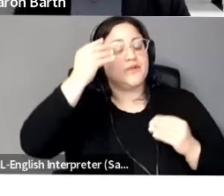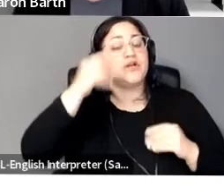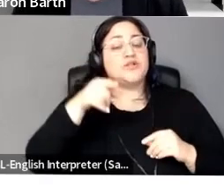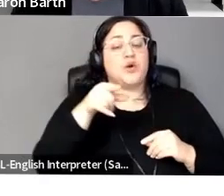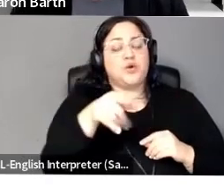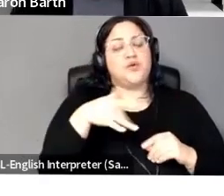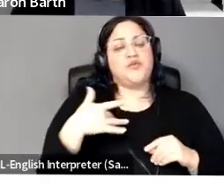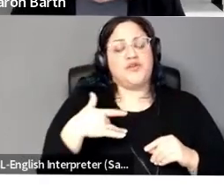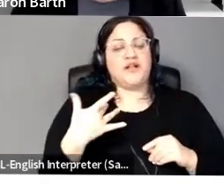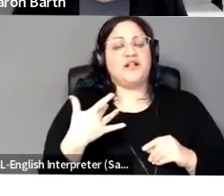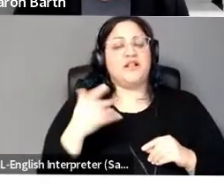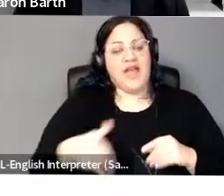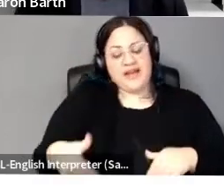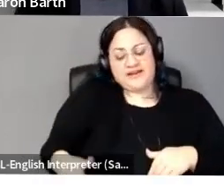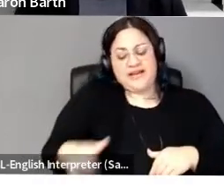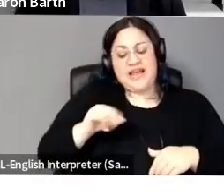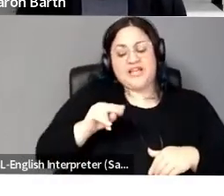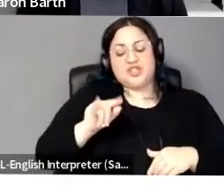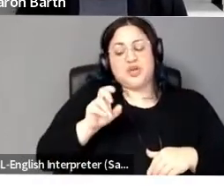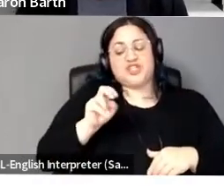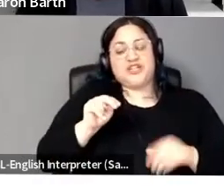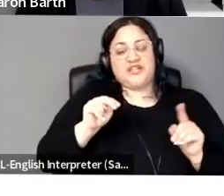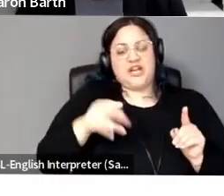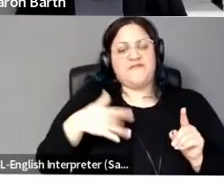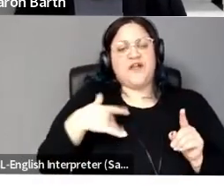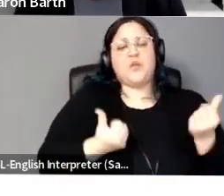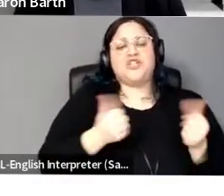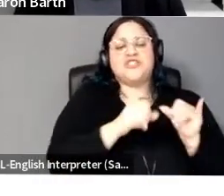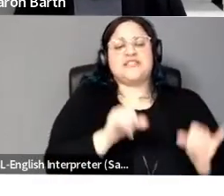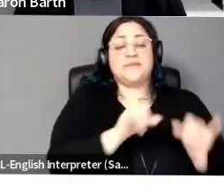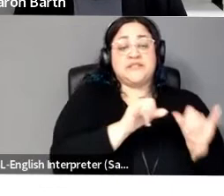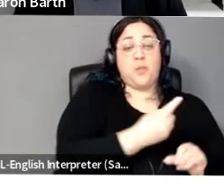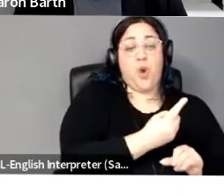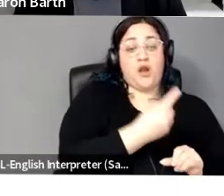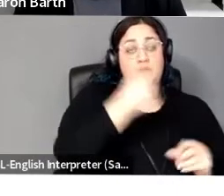is it conscious? Or my favorite answer, it's somewhere in the middle.